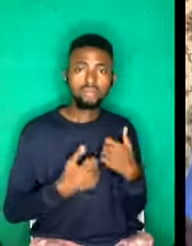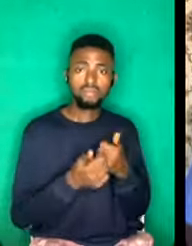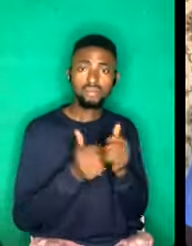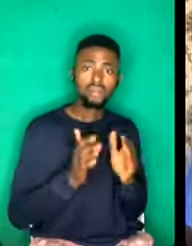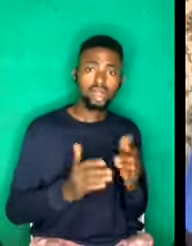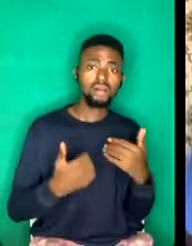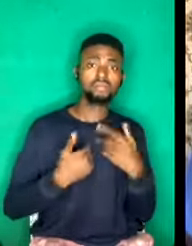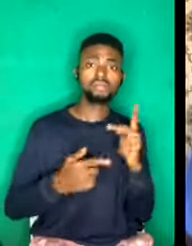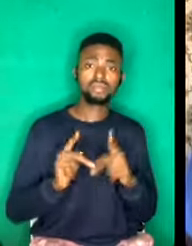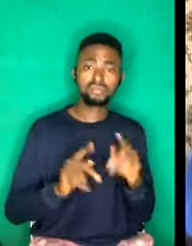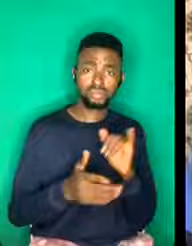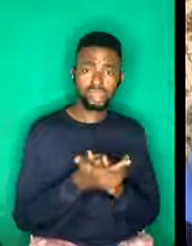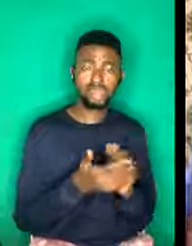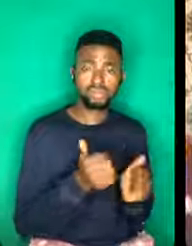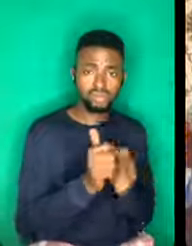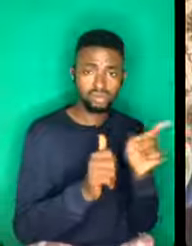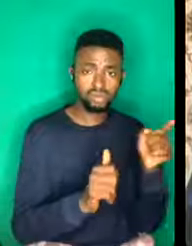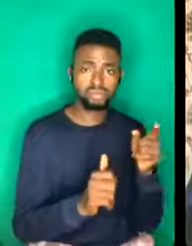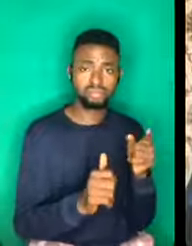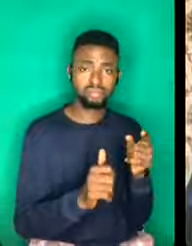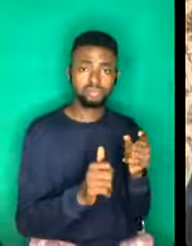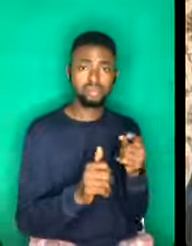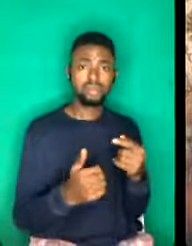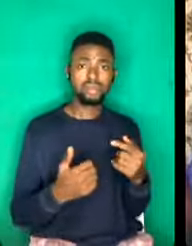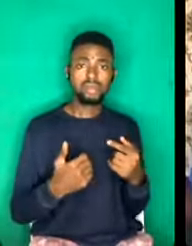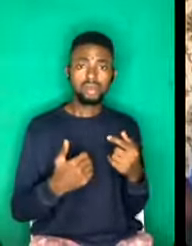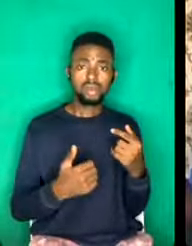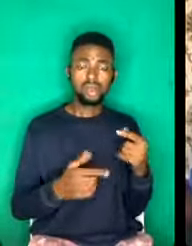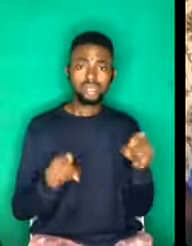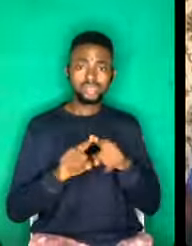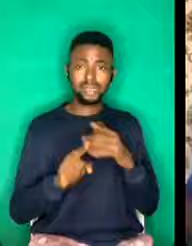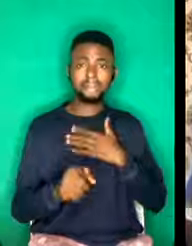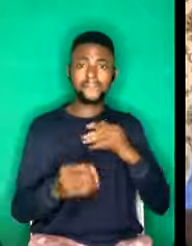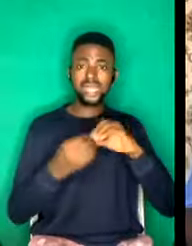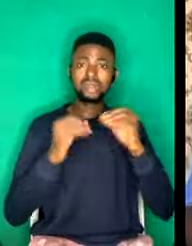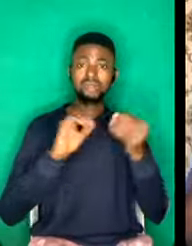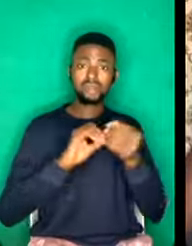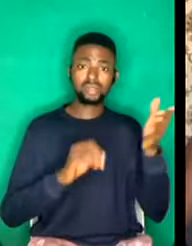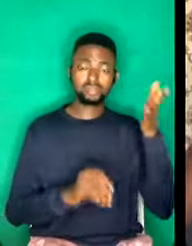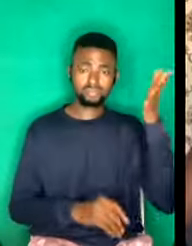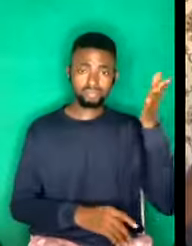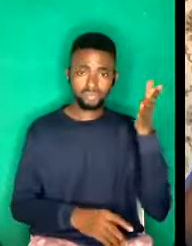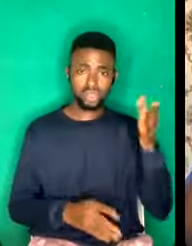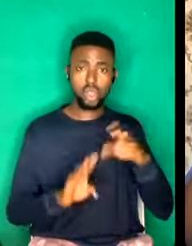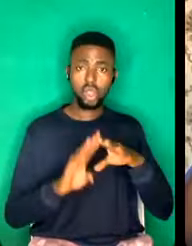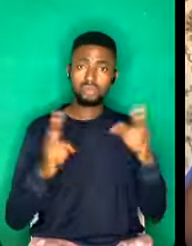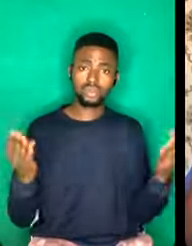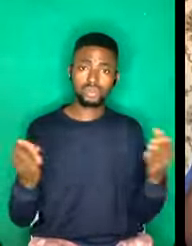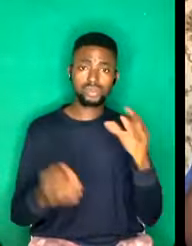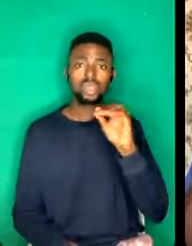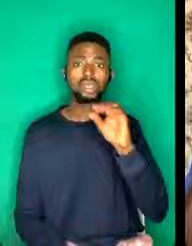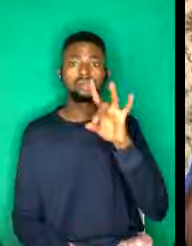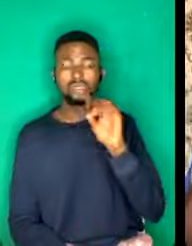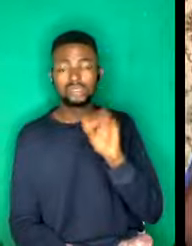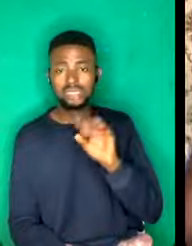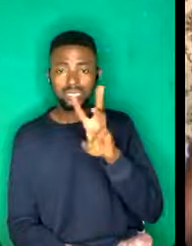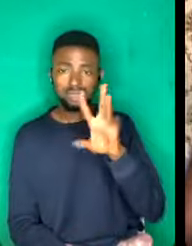I do post videos and of course my number, it's open any day, anytime. It's